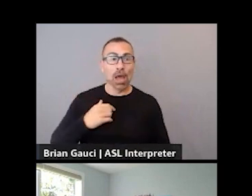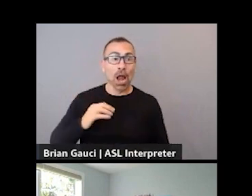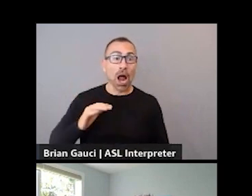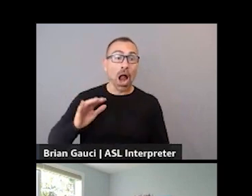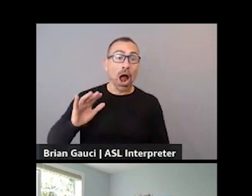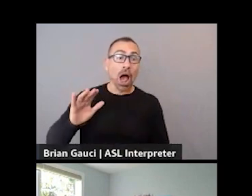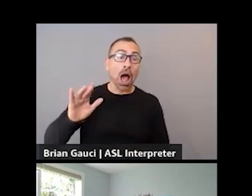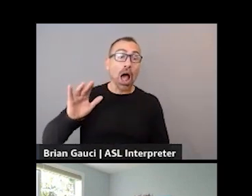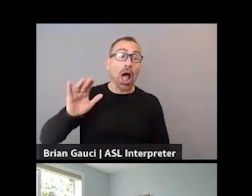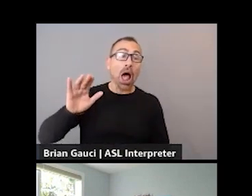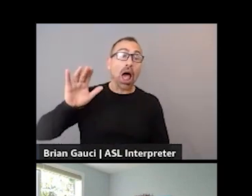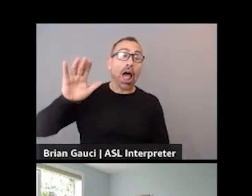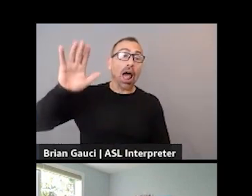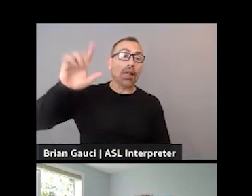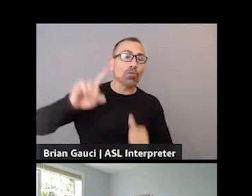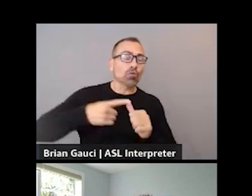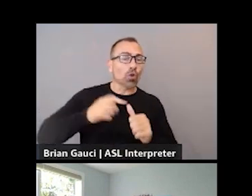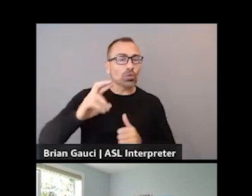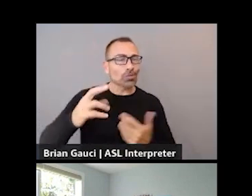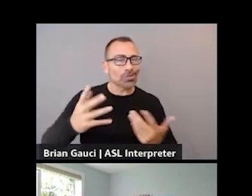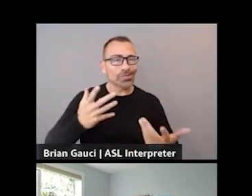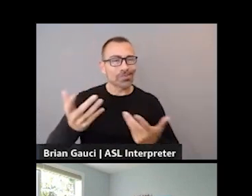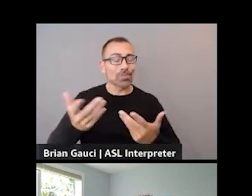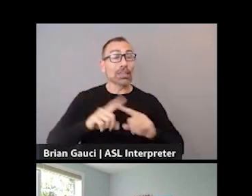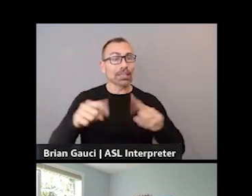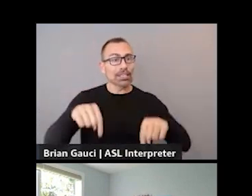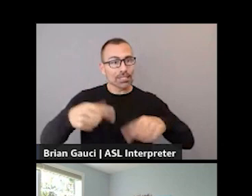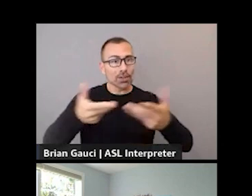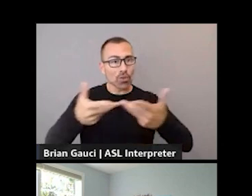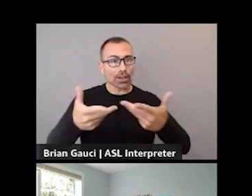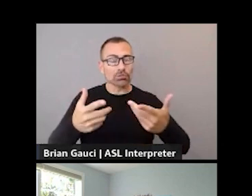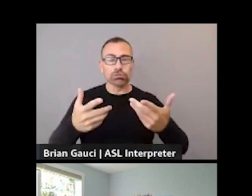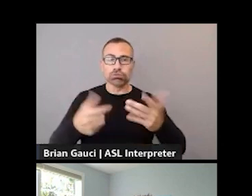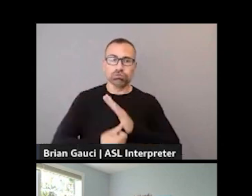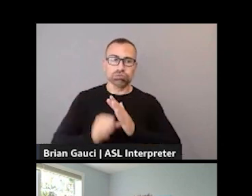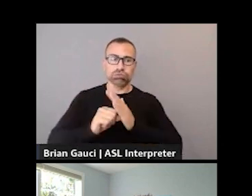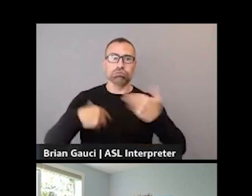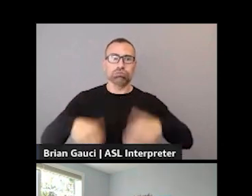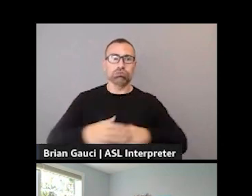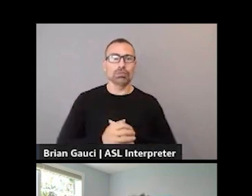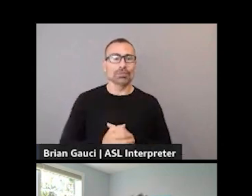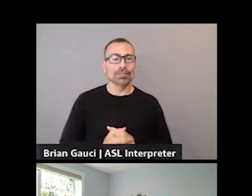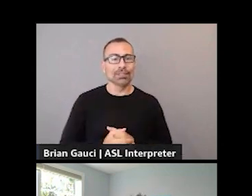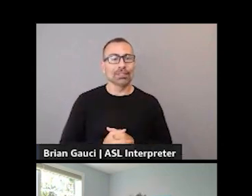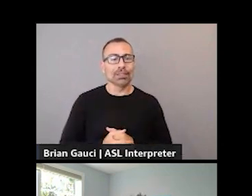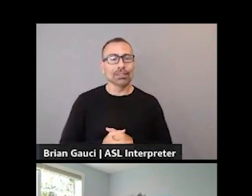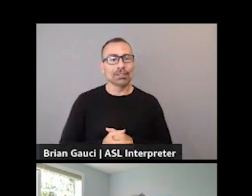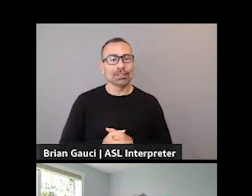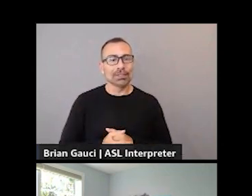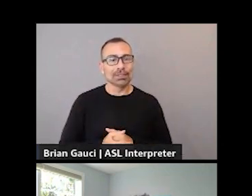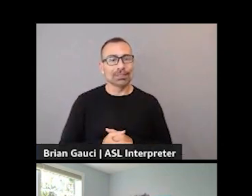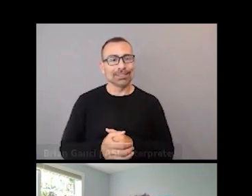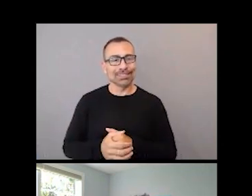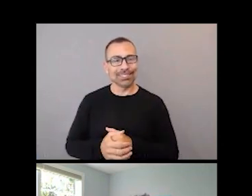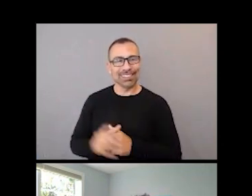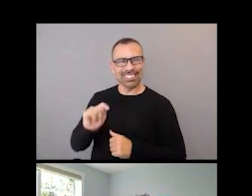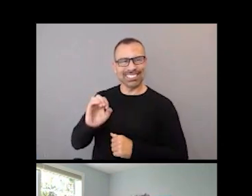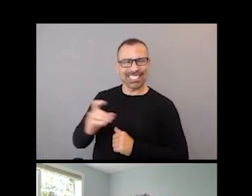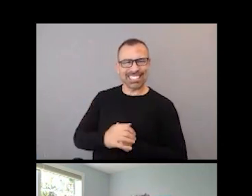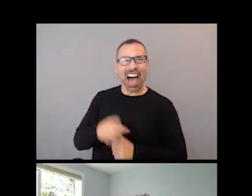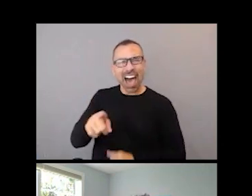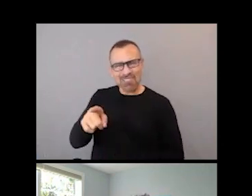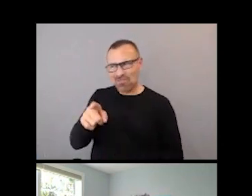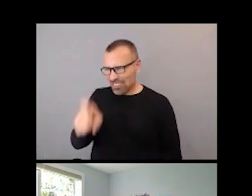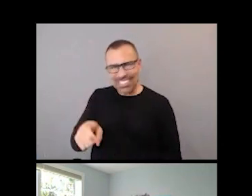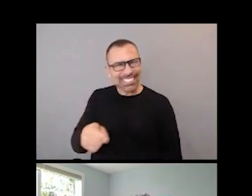or interacted in a way. So this is super impressive. It's almost like I think we need to hire Farah because she's on the ball. She is